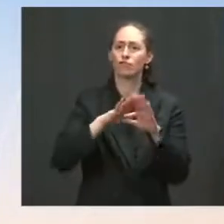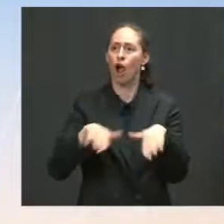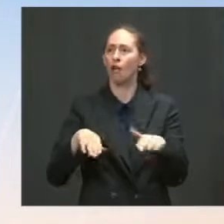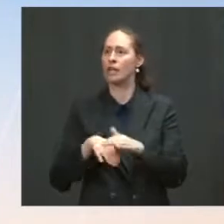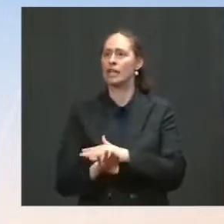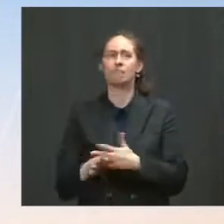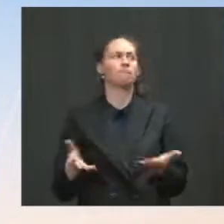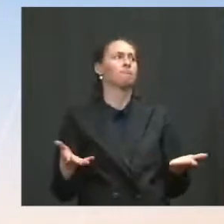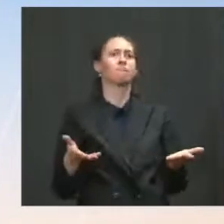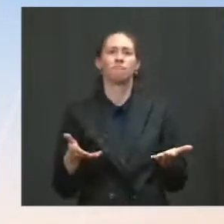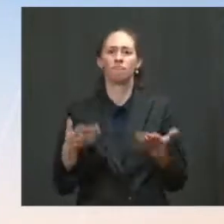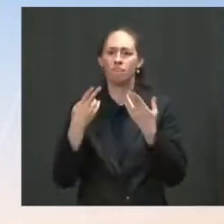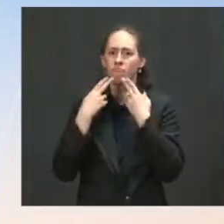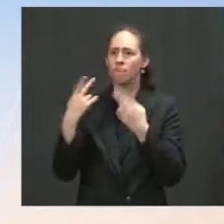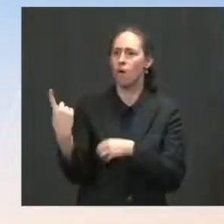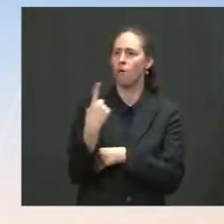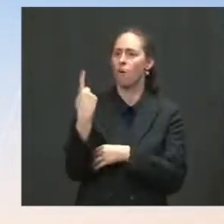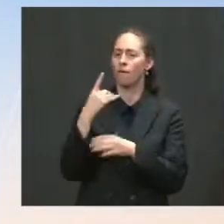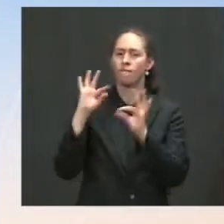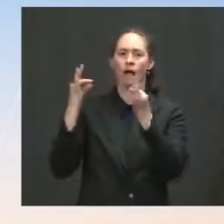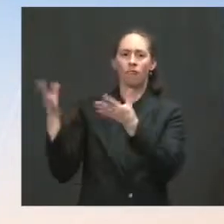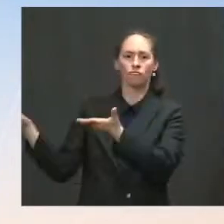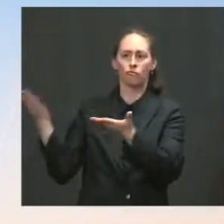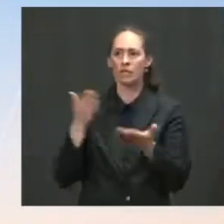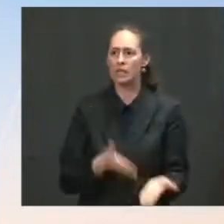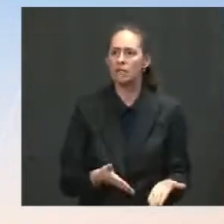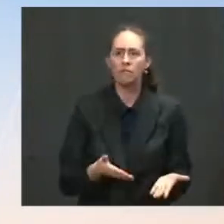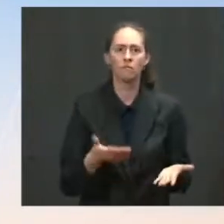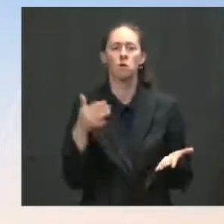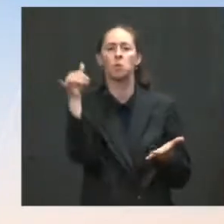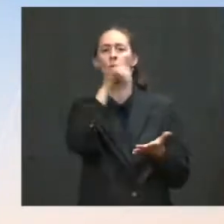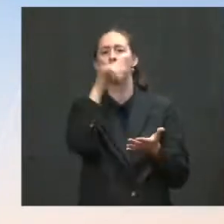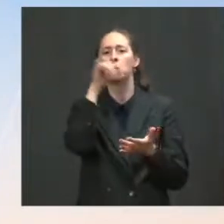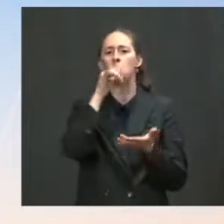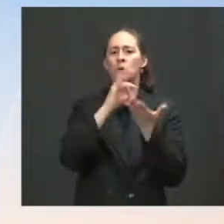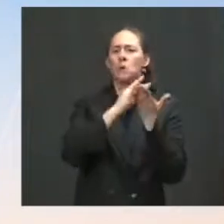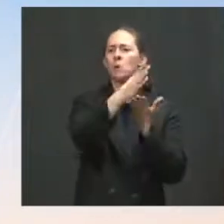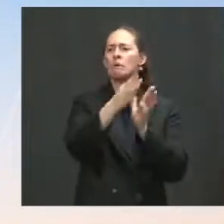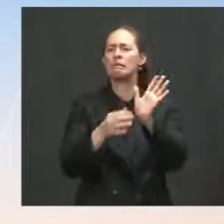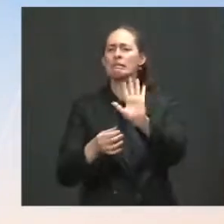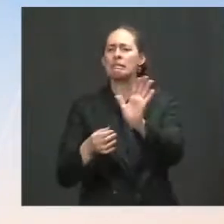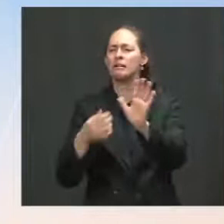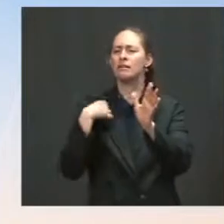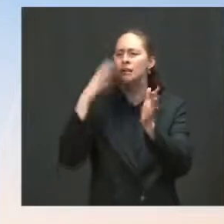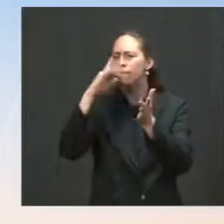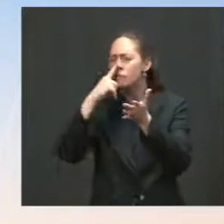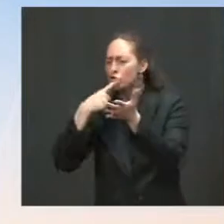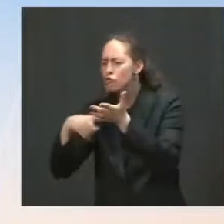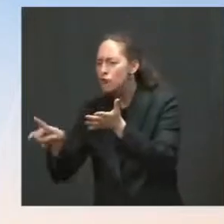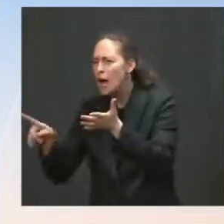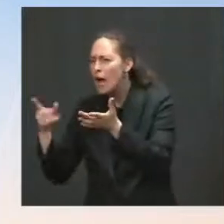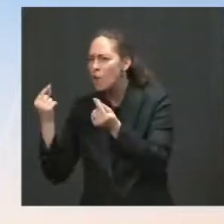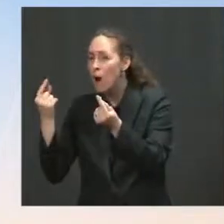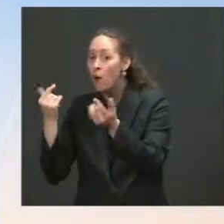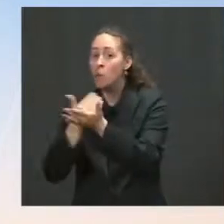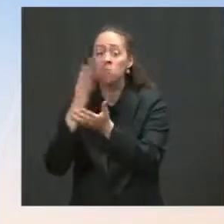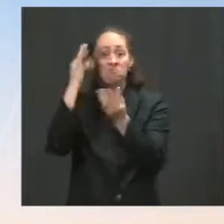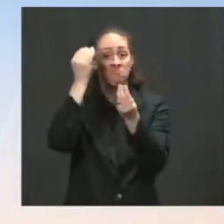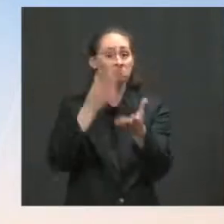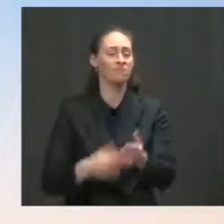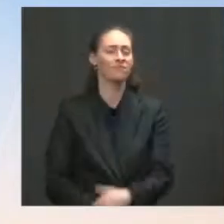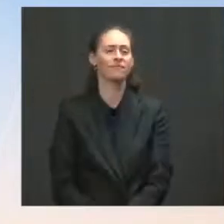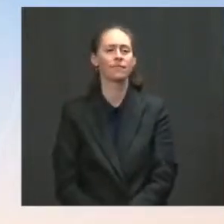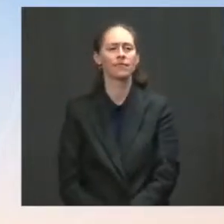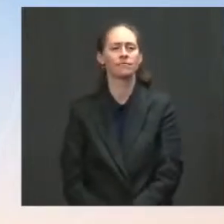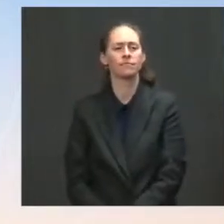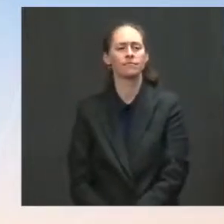innocently with their family members. But I will see if there's anything new to report on that front. Go ahead in the back. I wanted to ask about a different